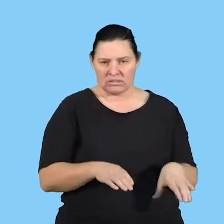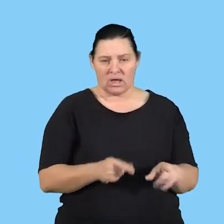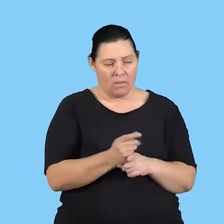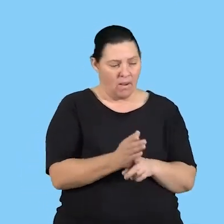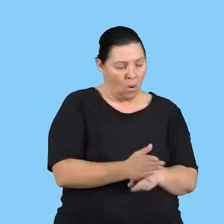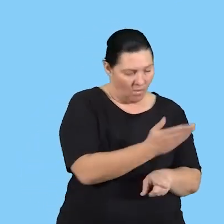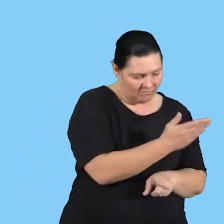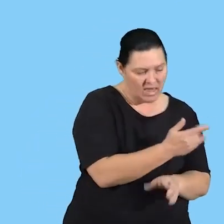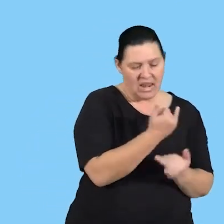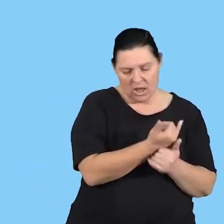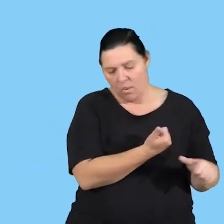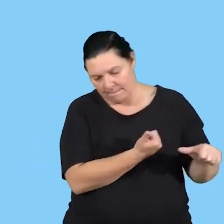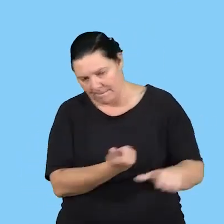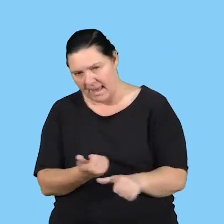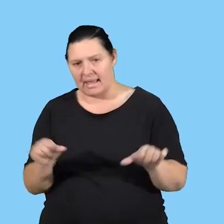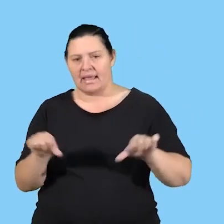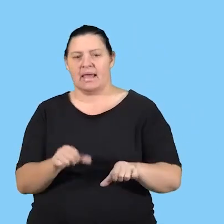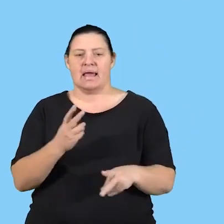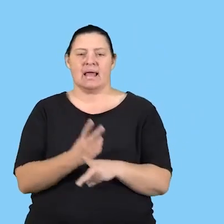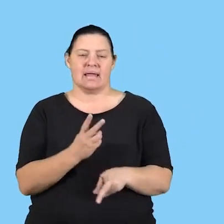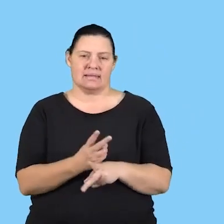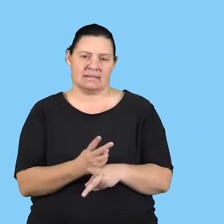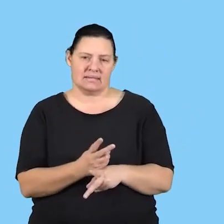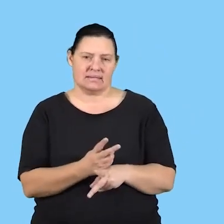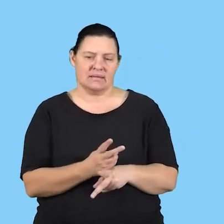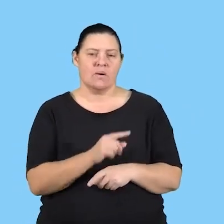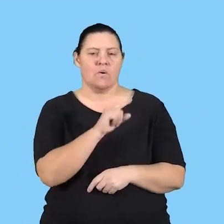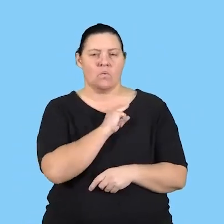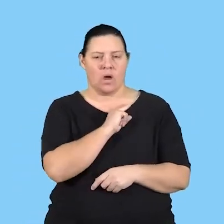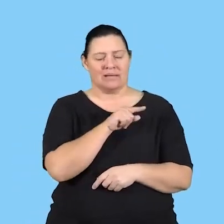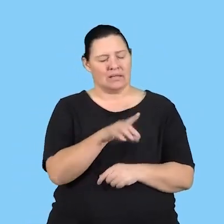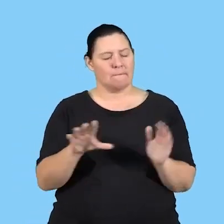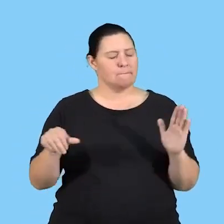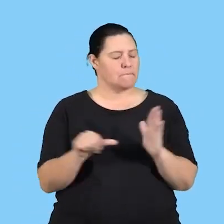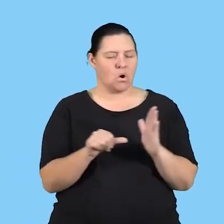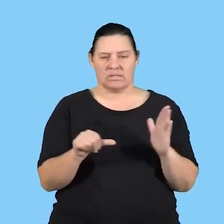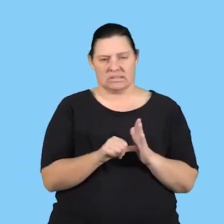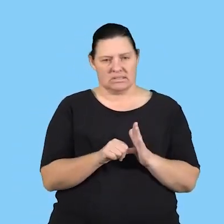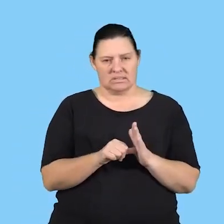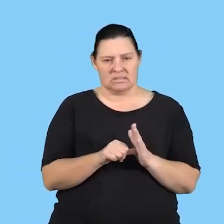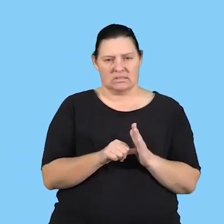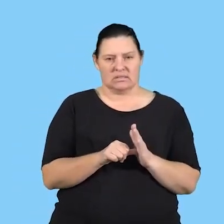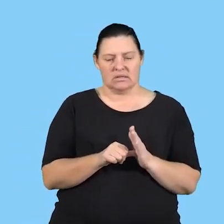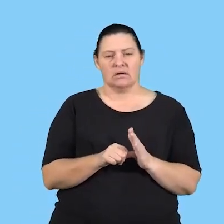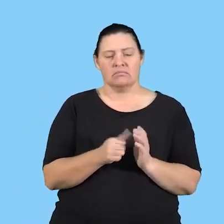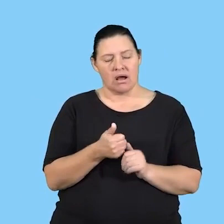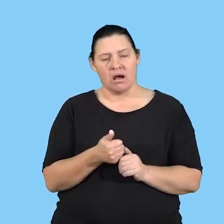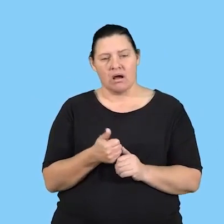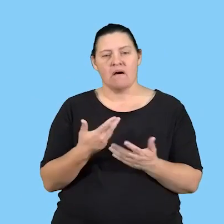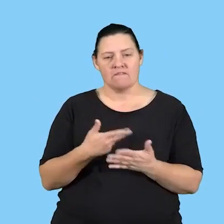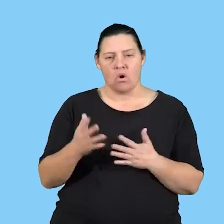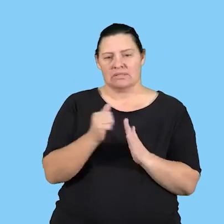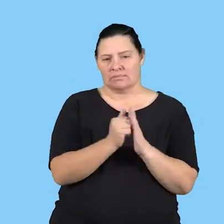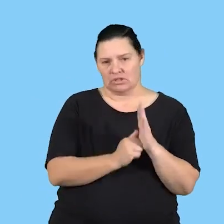brought those oral activities back because we regard them as imperatives and priorities of